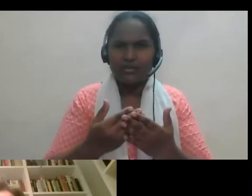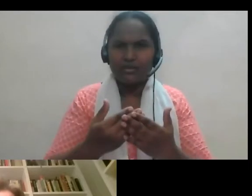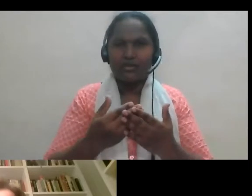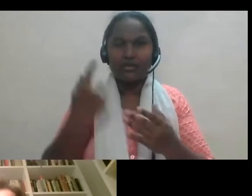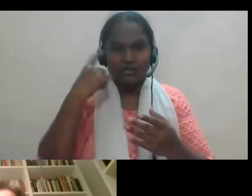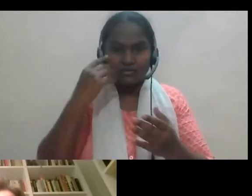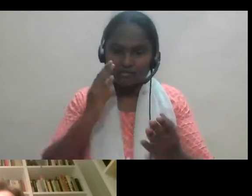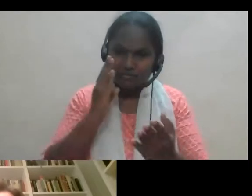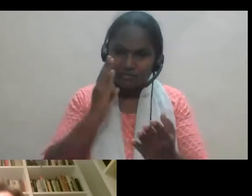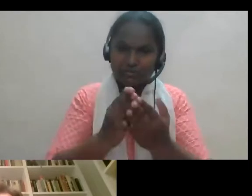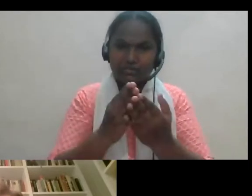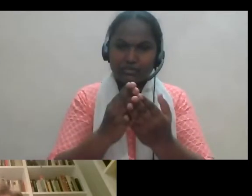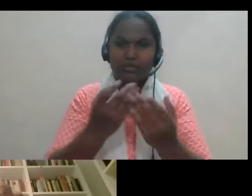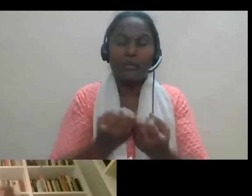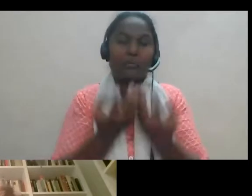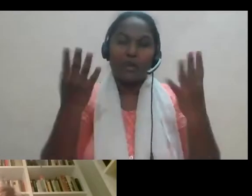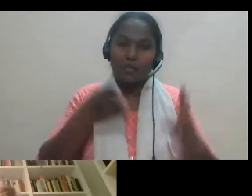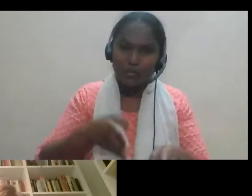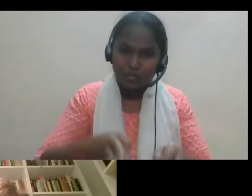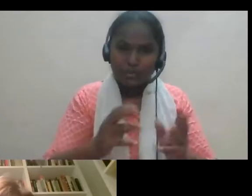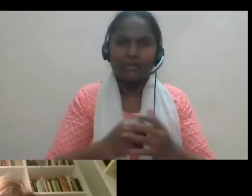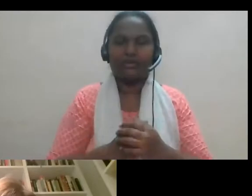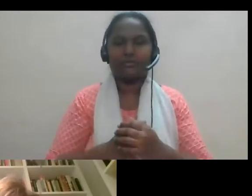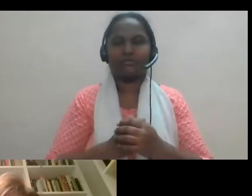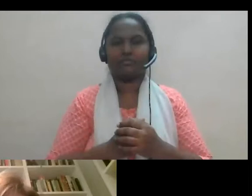constraint in many ways. So